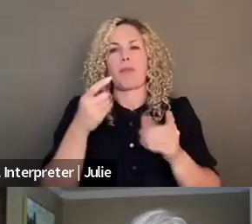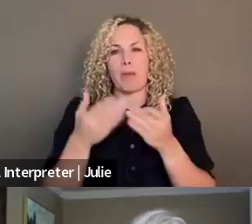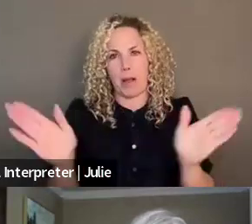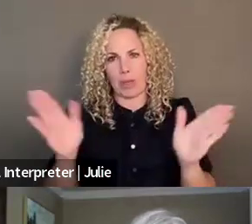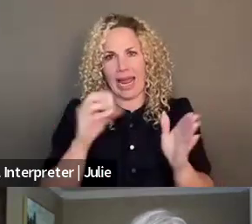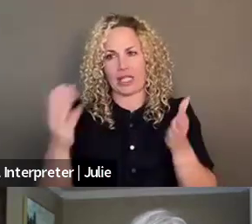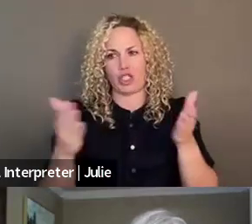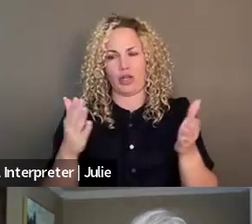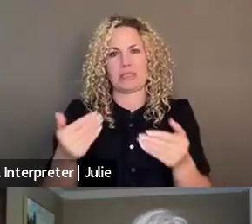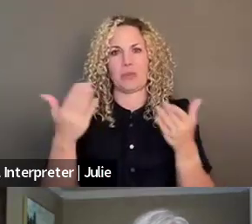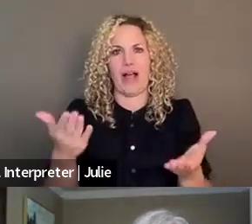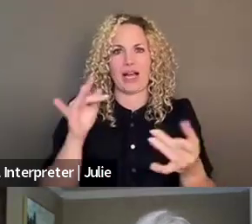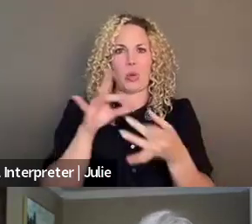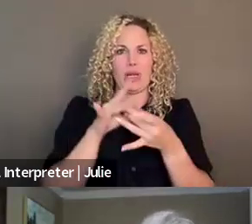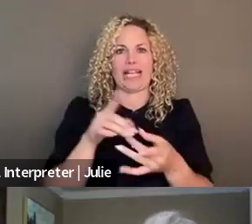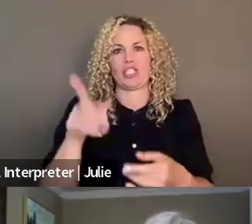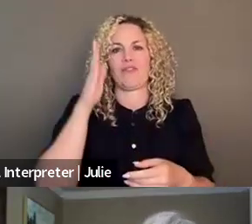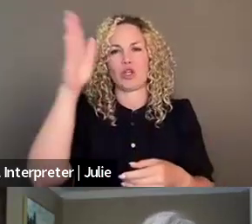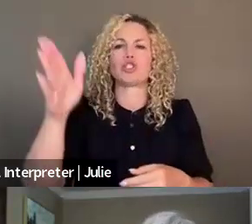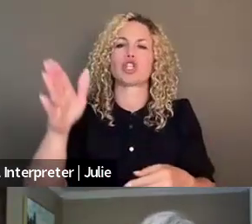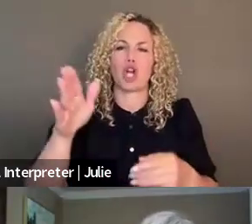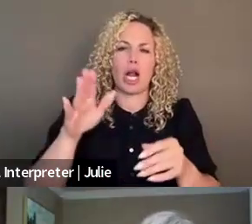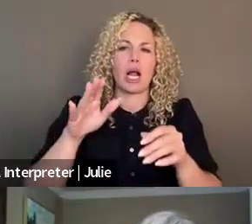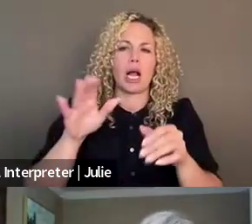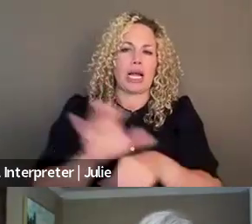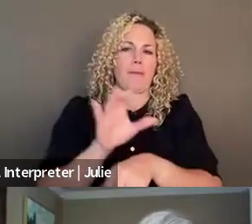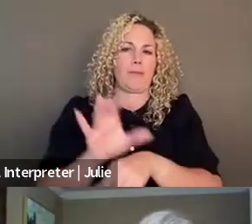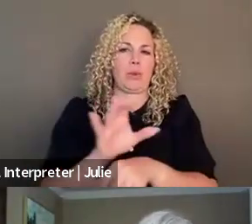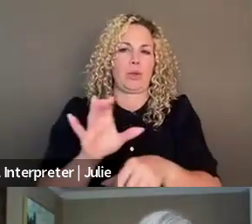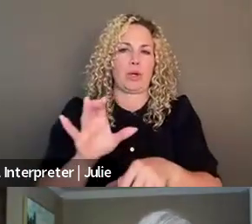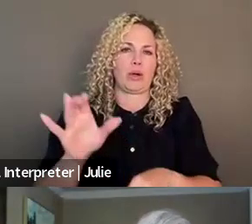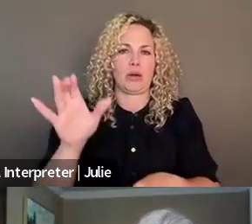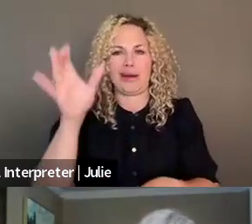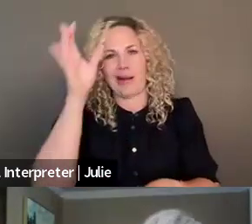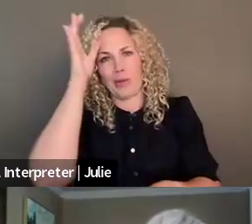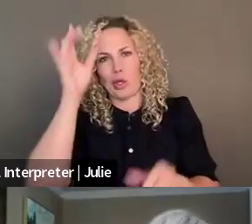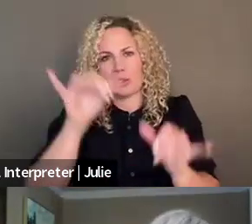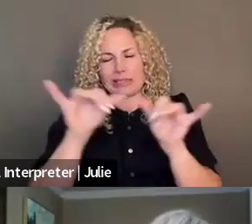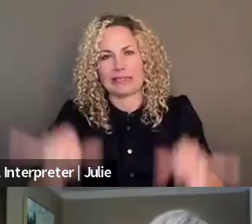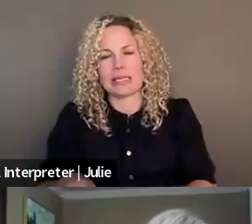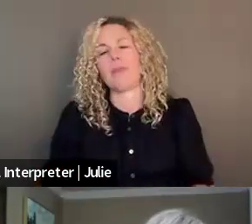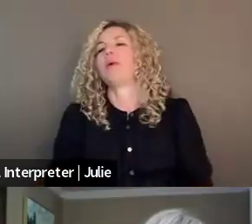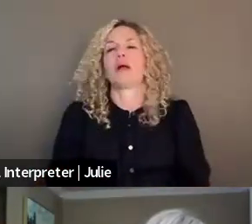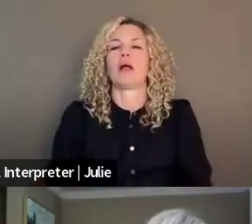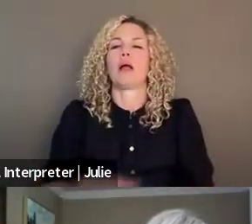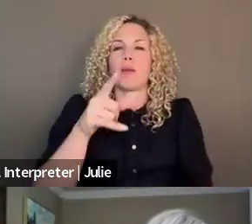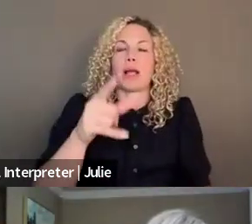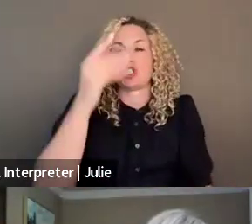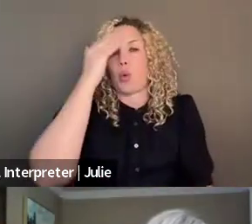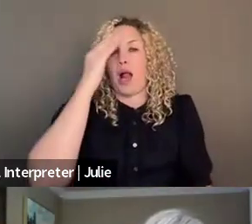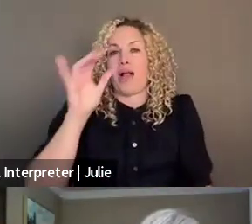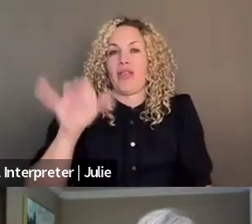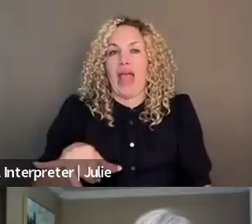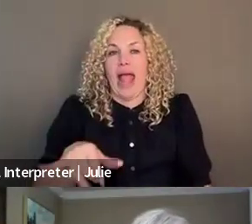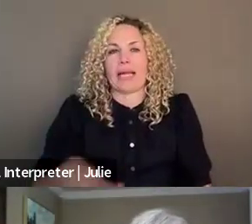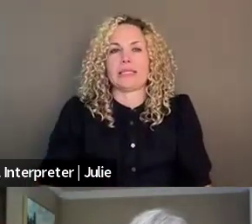and from service providers as it relates to this future computer system. And so just wanted to make sure folks were aware of that. And then